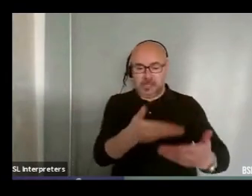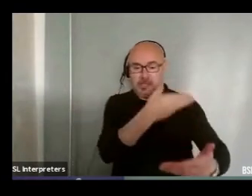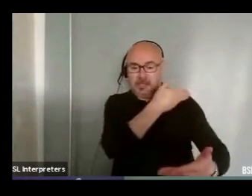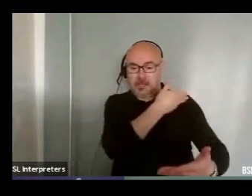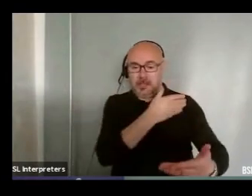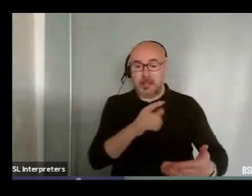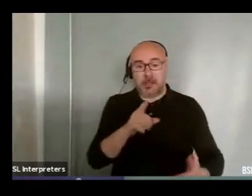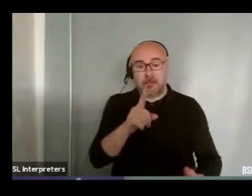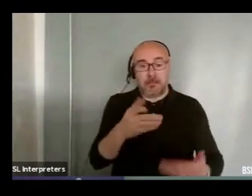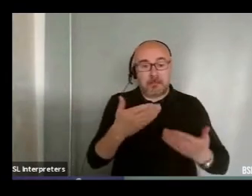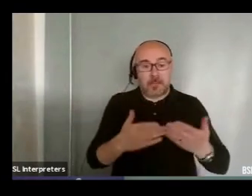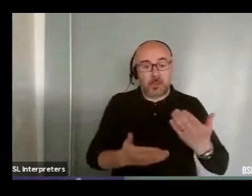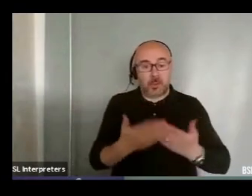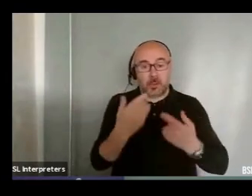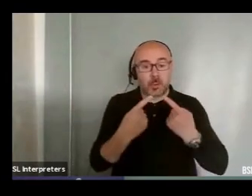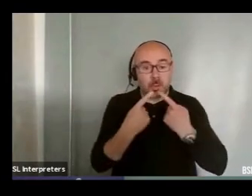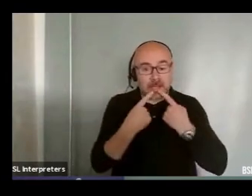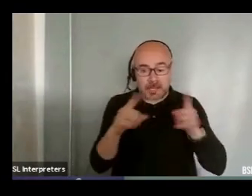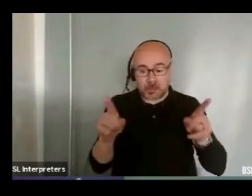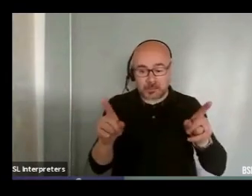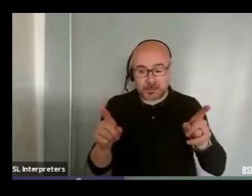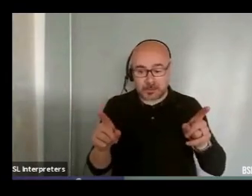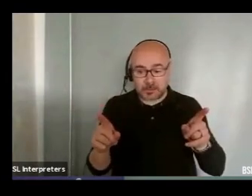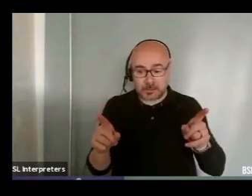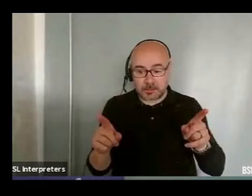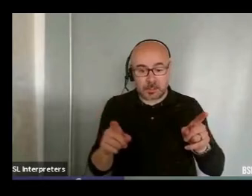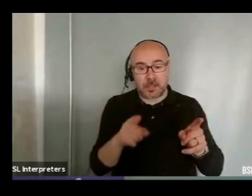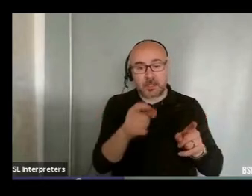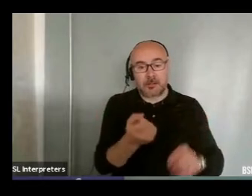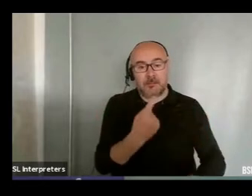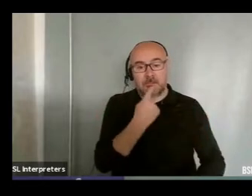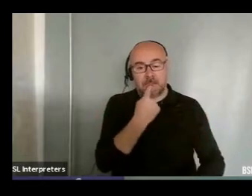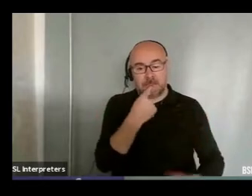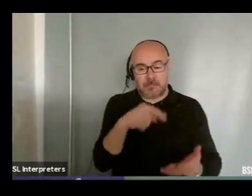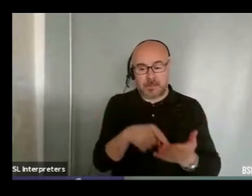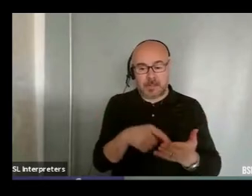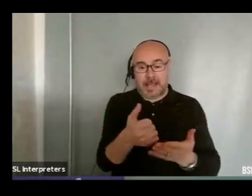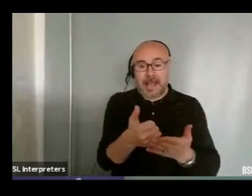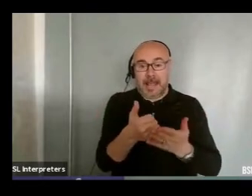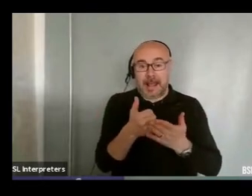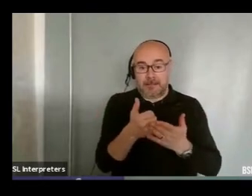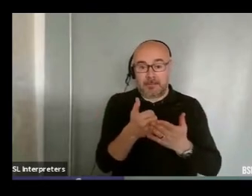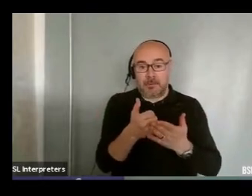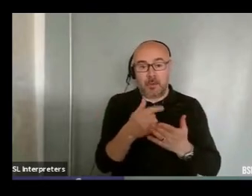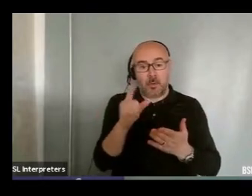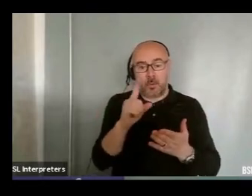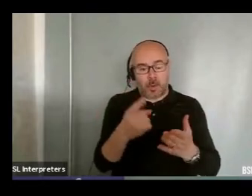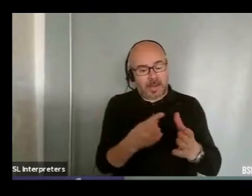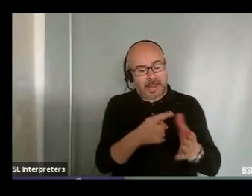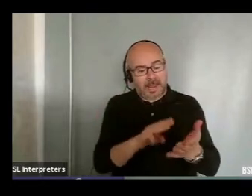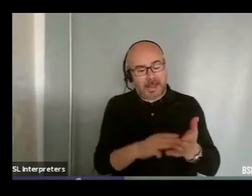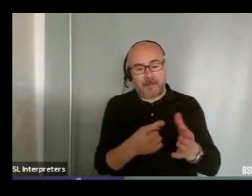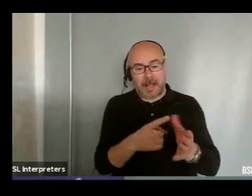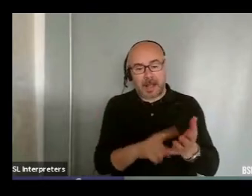about aducanumab. That new drug is the first drug that we know has an impact in